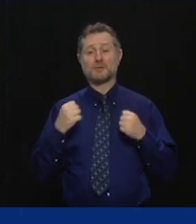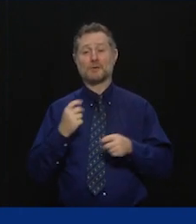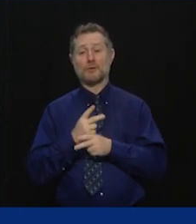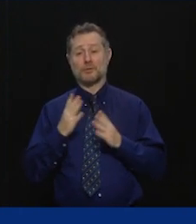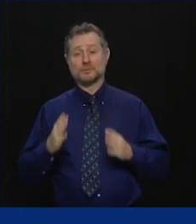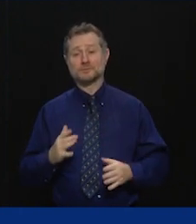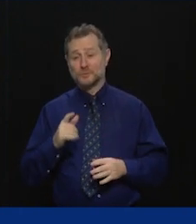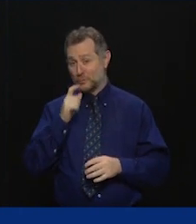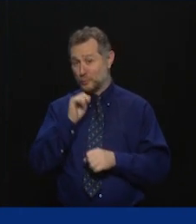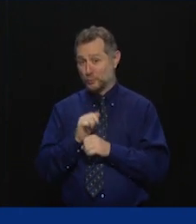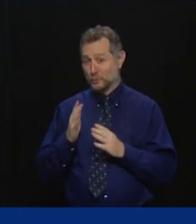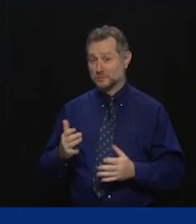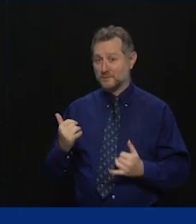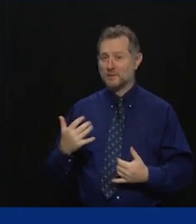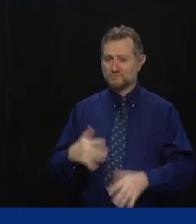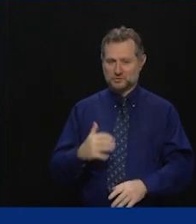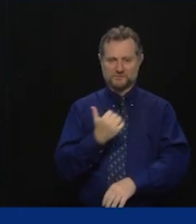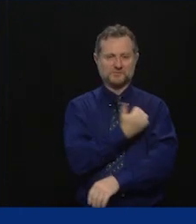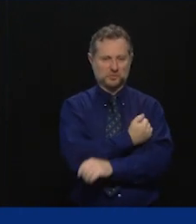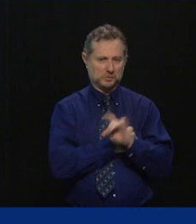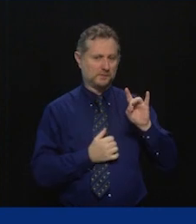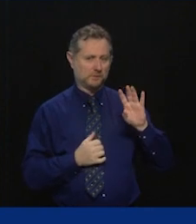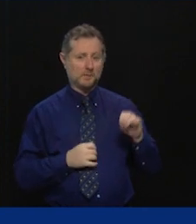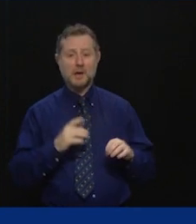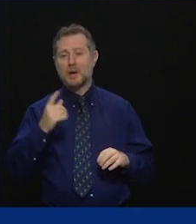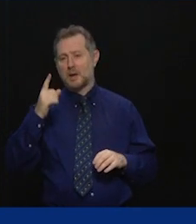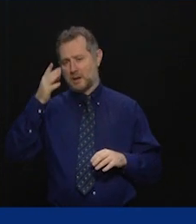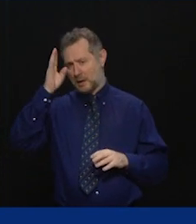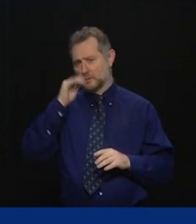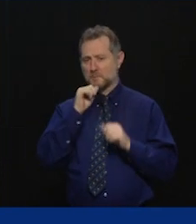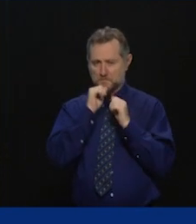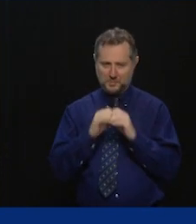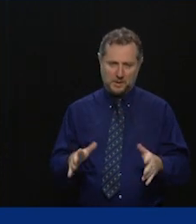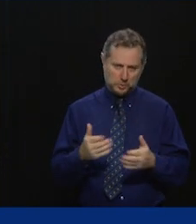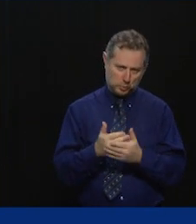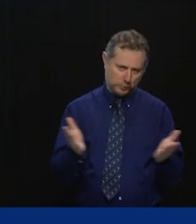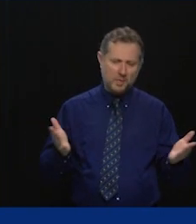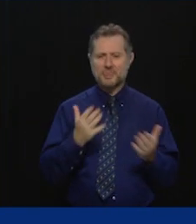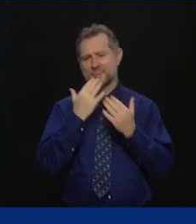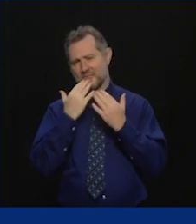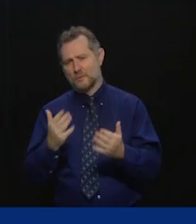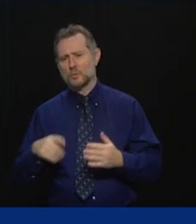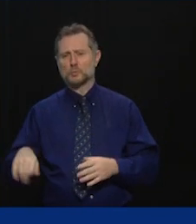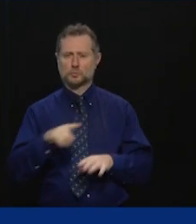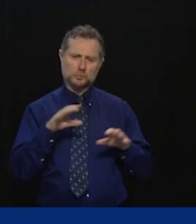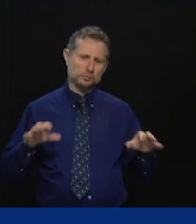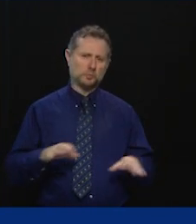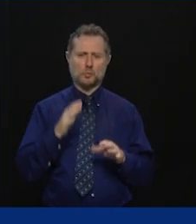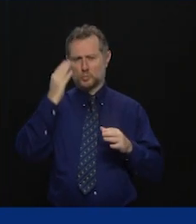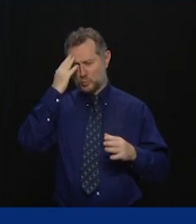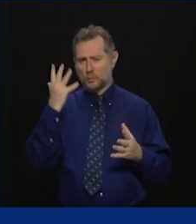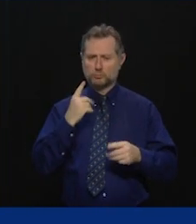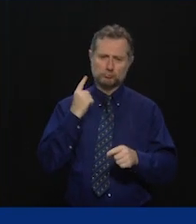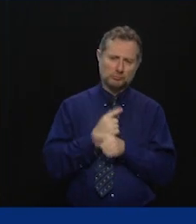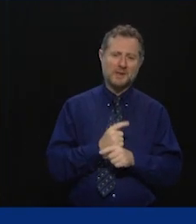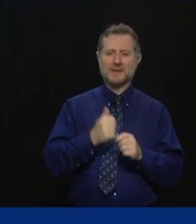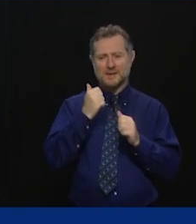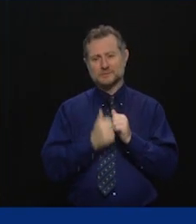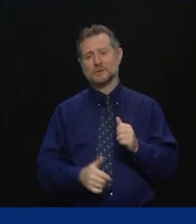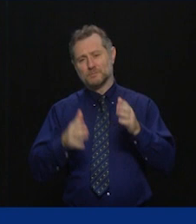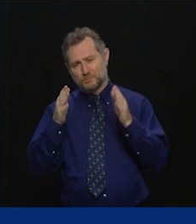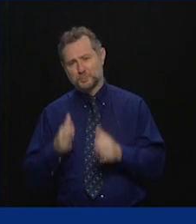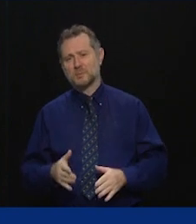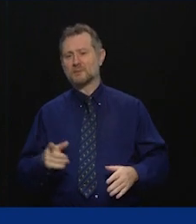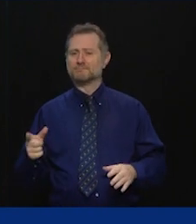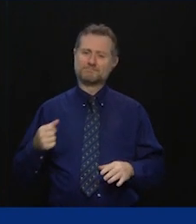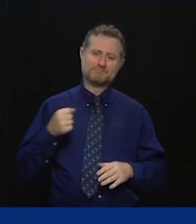vaccinated, God bless you. Thank you for doing what you know is right. because every single person who ends up in your